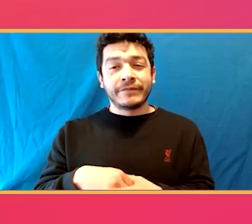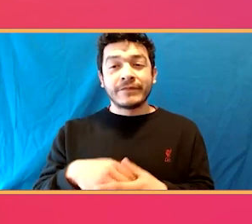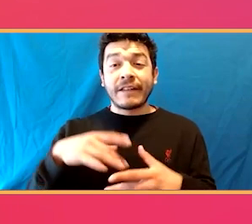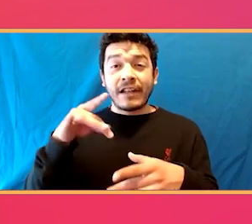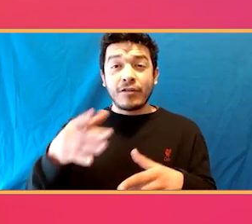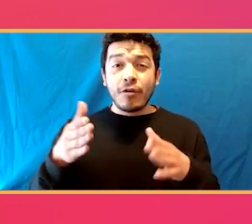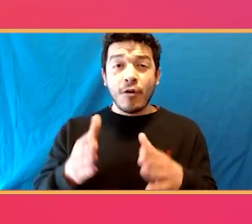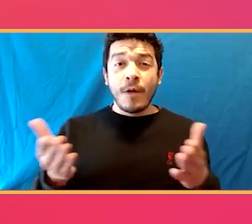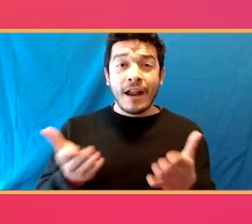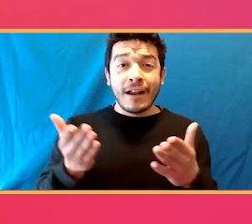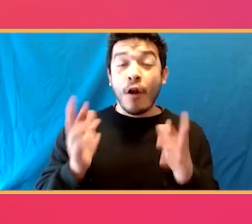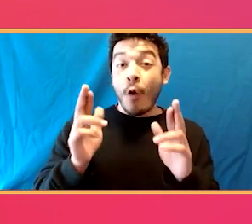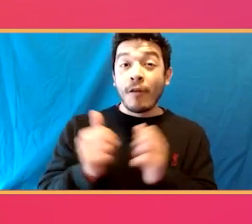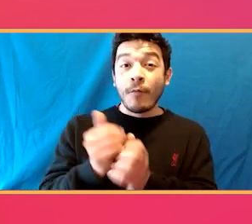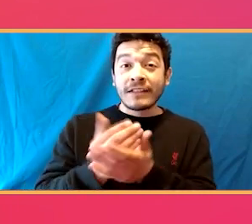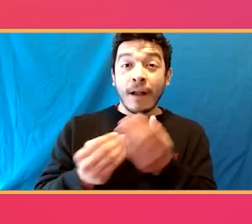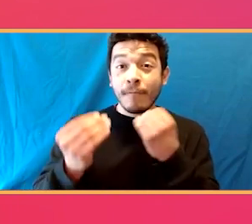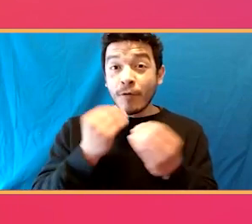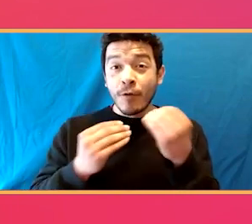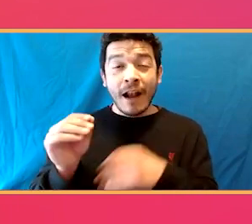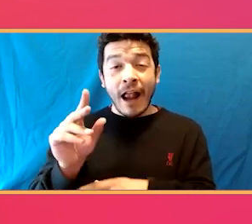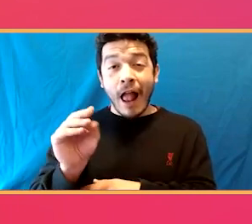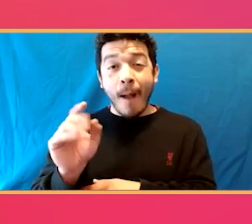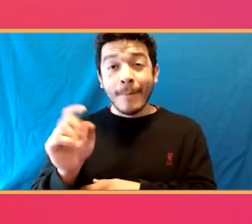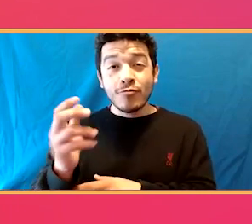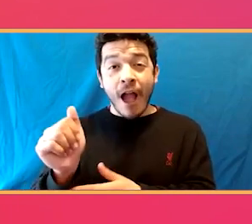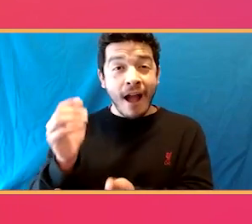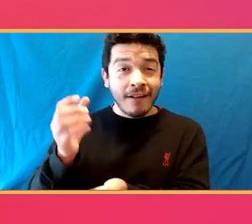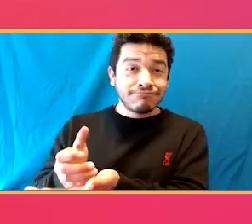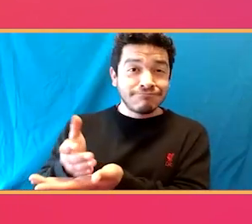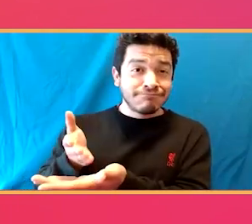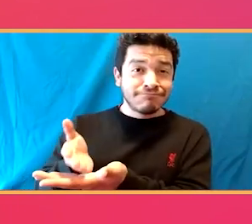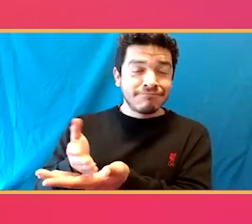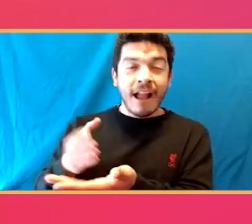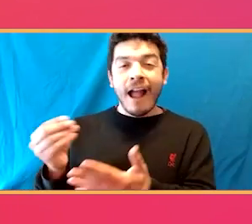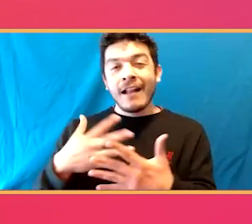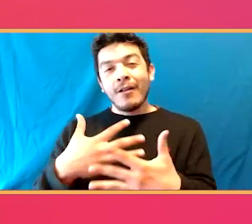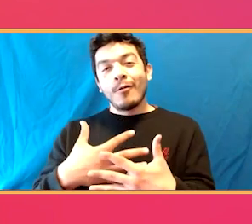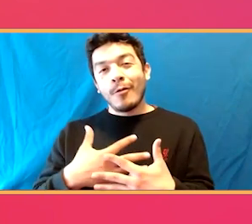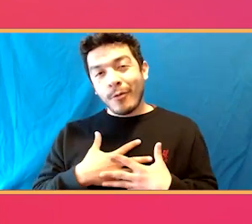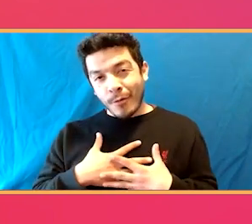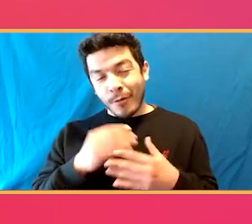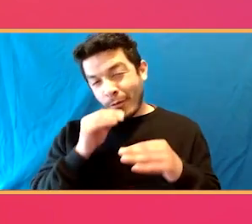hopefully with some snacks and maybe a kombucha on the side. And exhaling out.